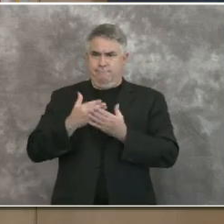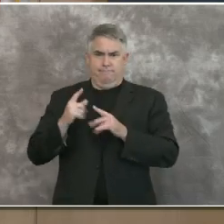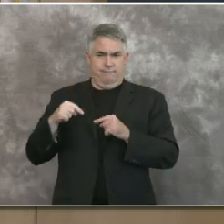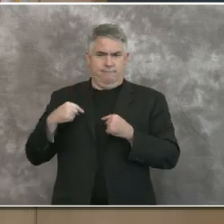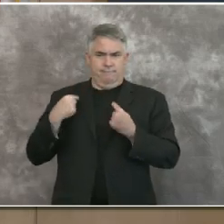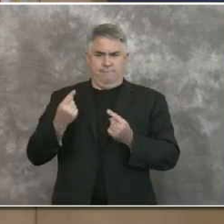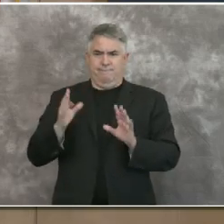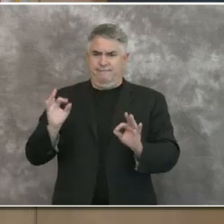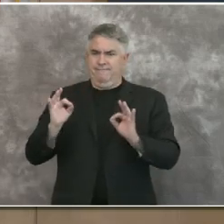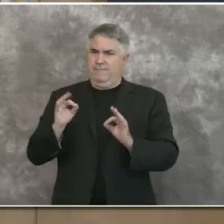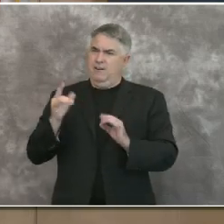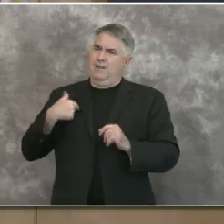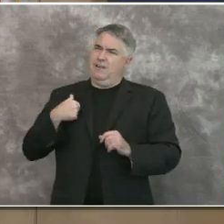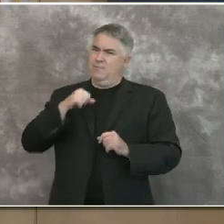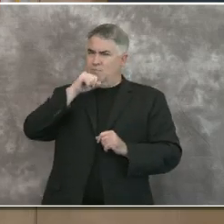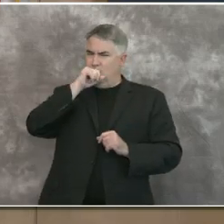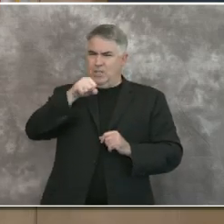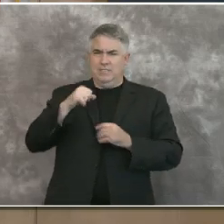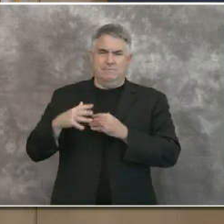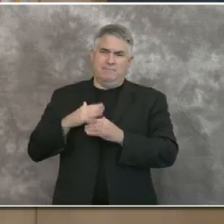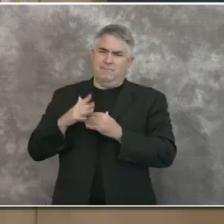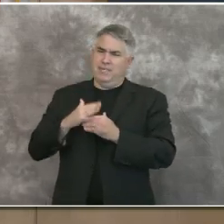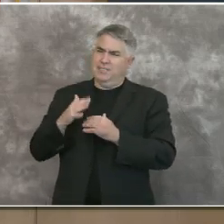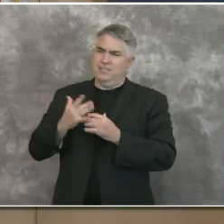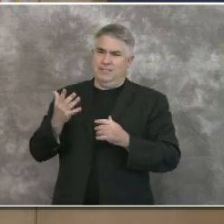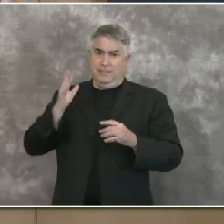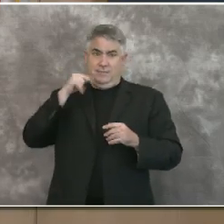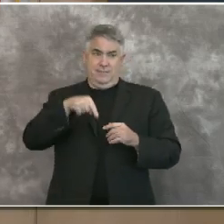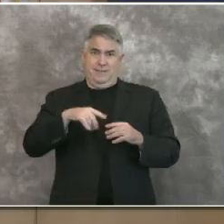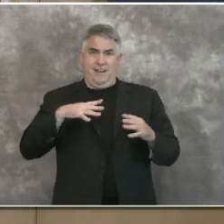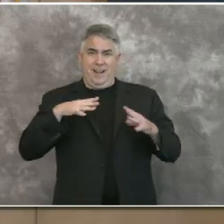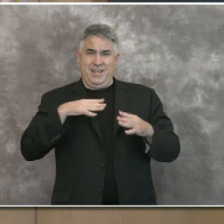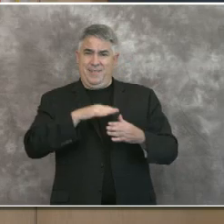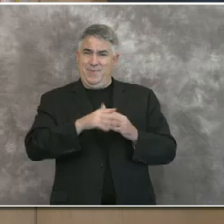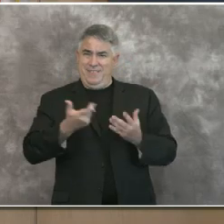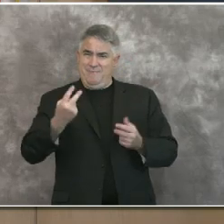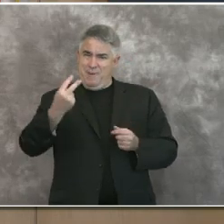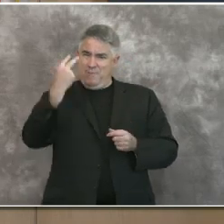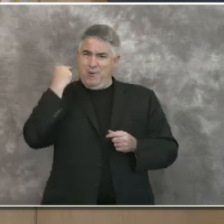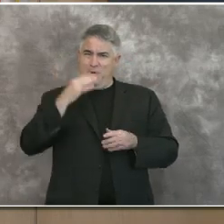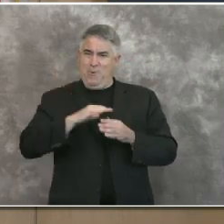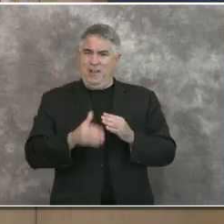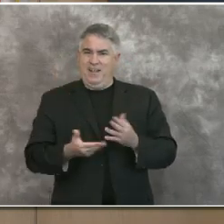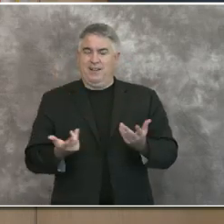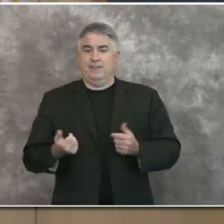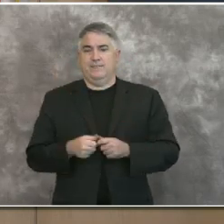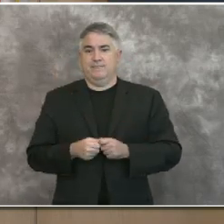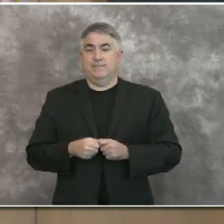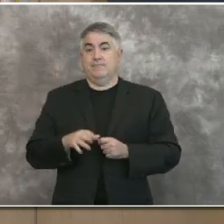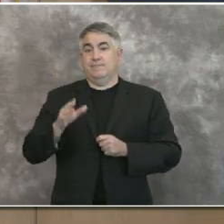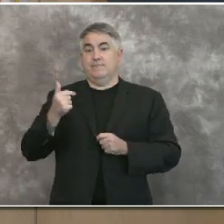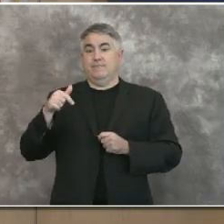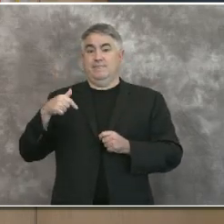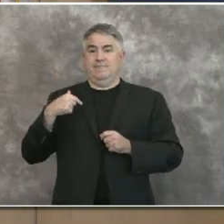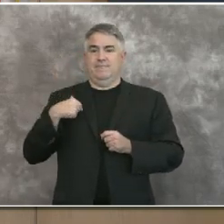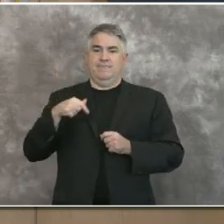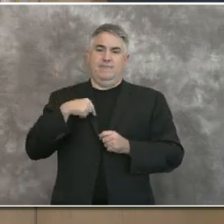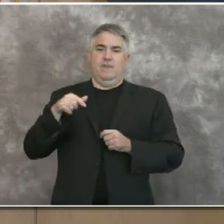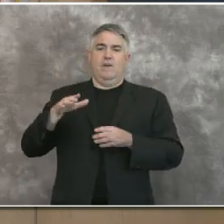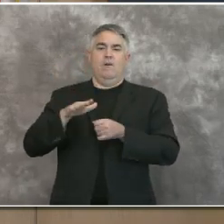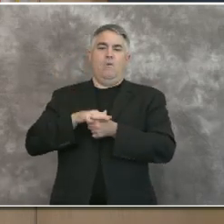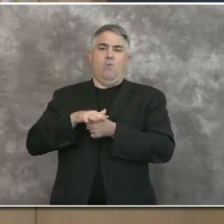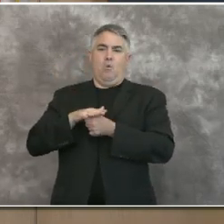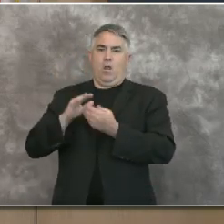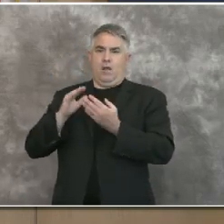beaches. We know we're heading into a holiday weekend. And we want to let you know that we are working with the coastal cities, with the mayors and city managers